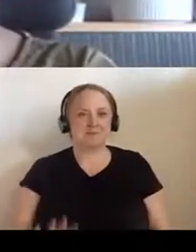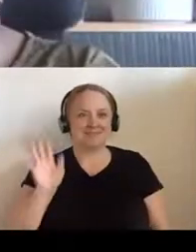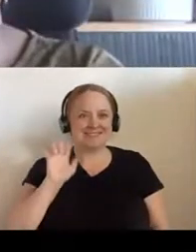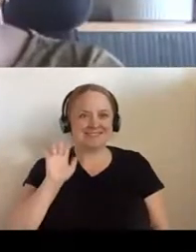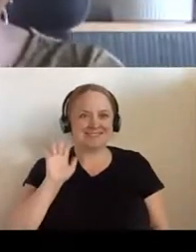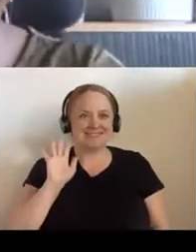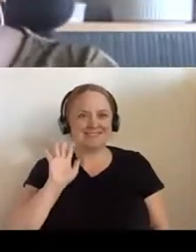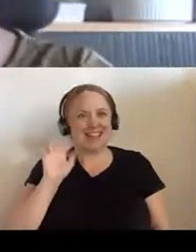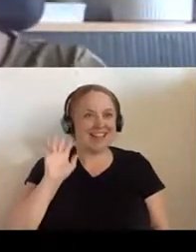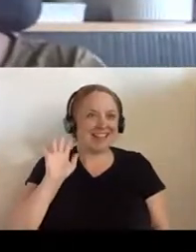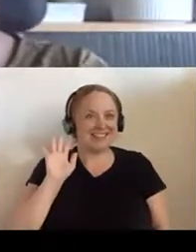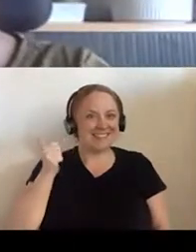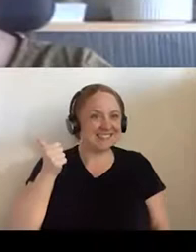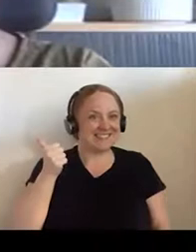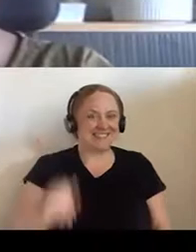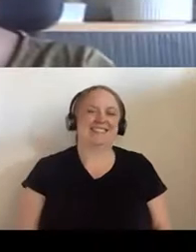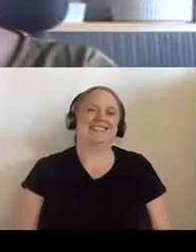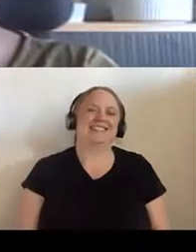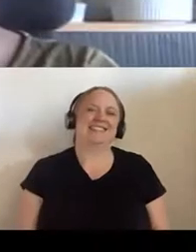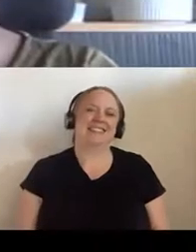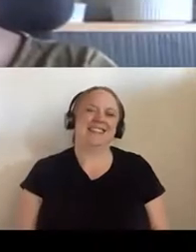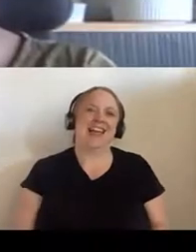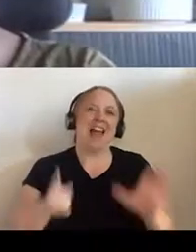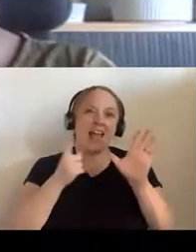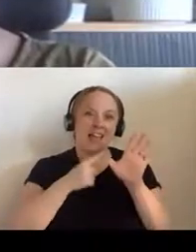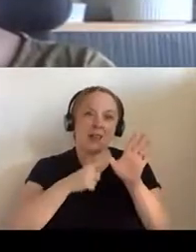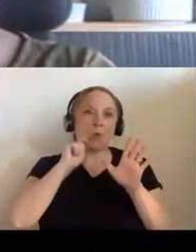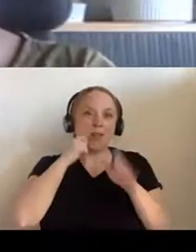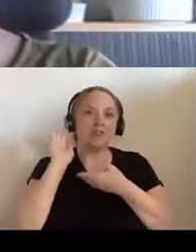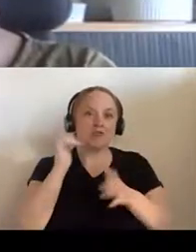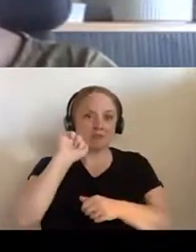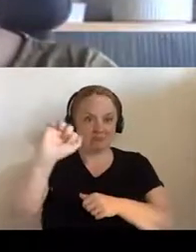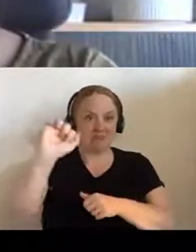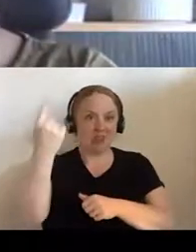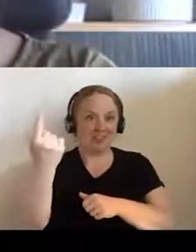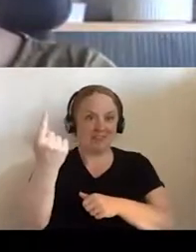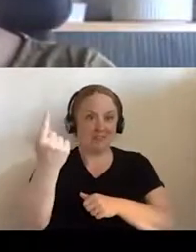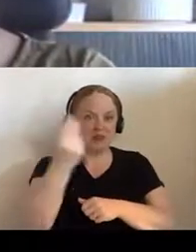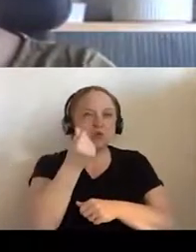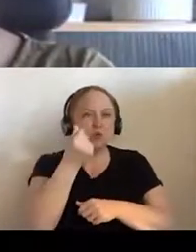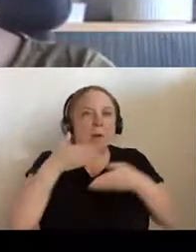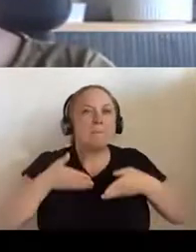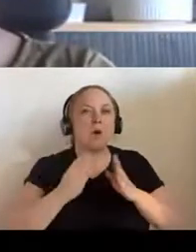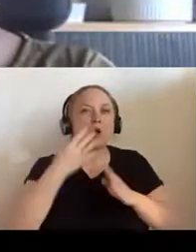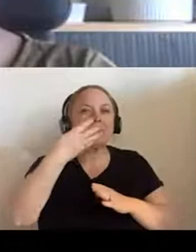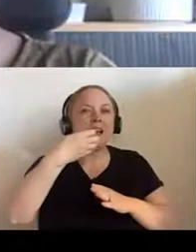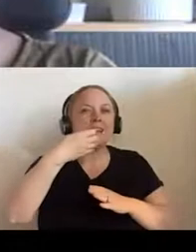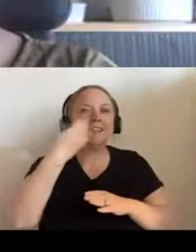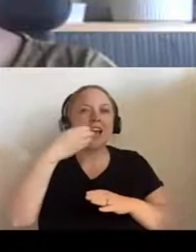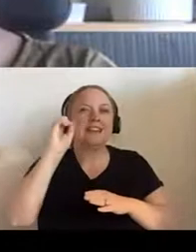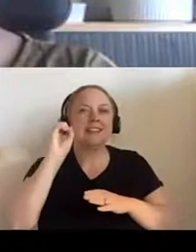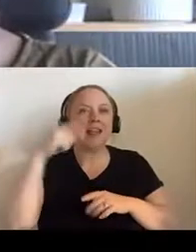Hi, Akeelah. Hi. Akeelah's going to introduce herself in a minute. Born in 1990 in London, Akeelah